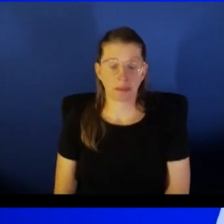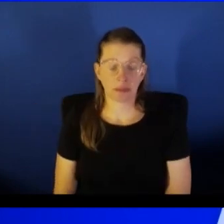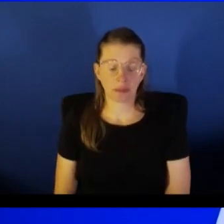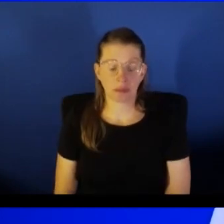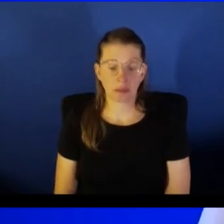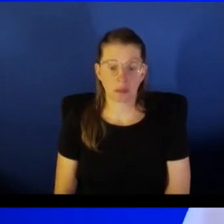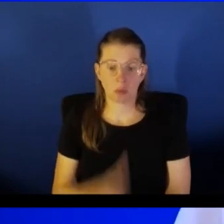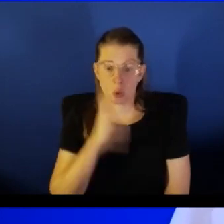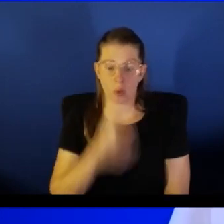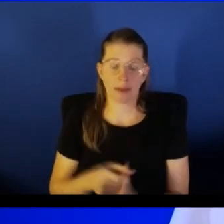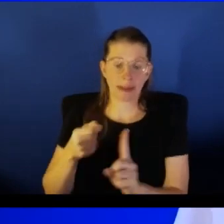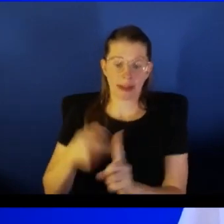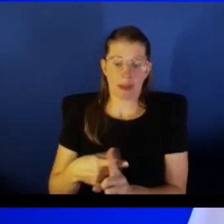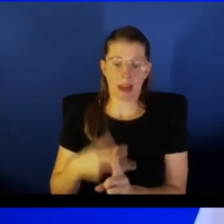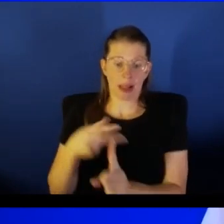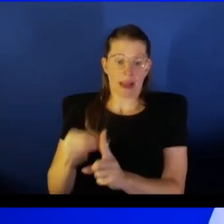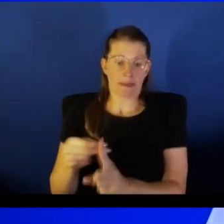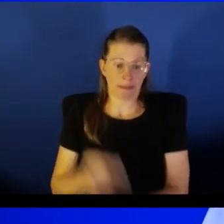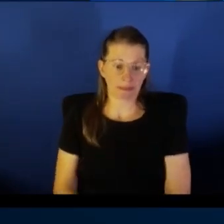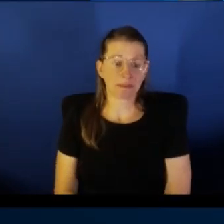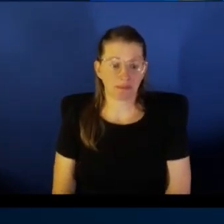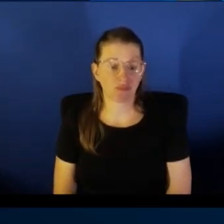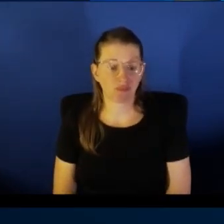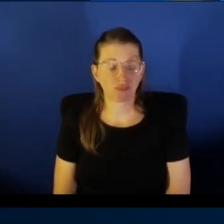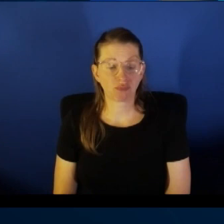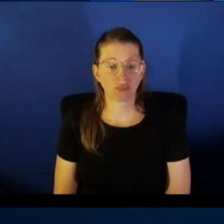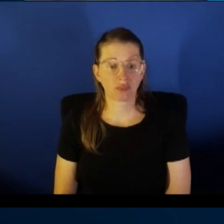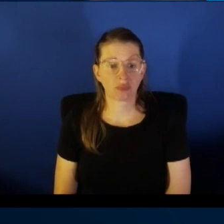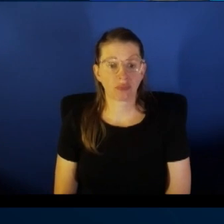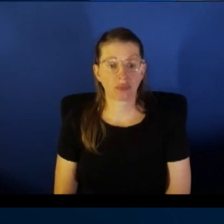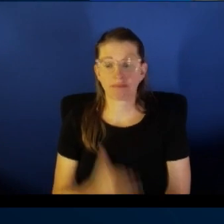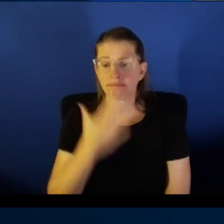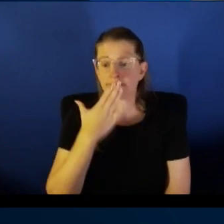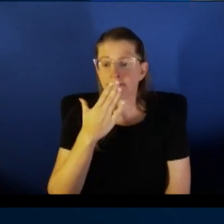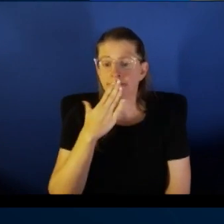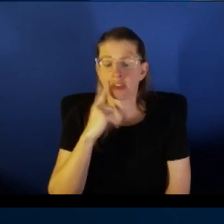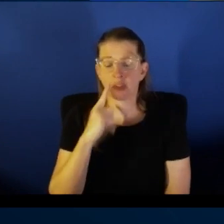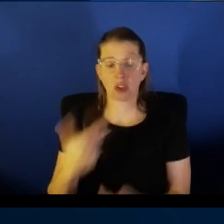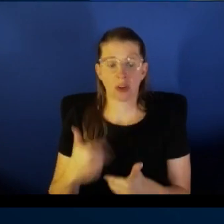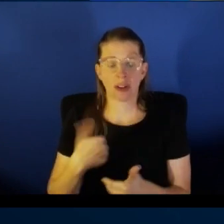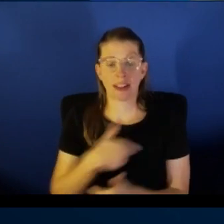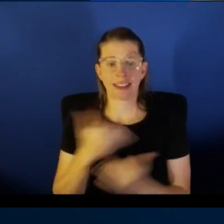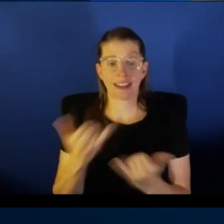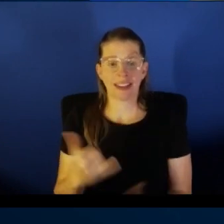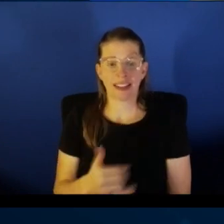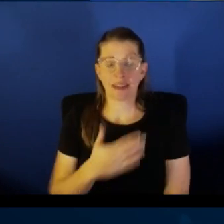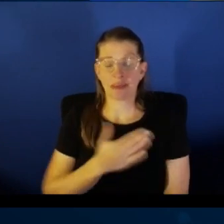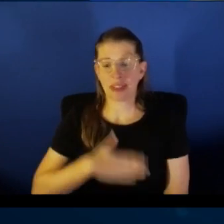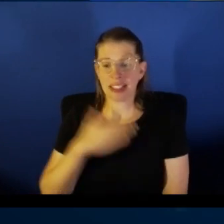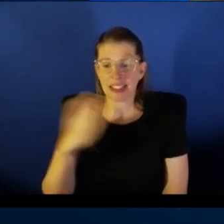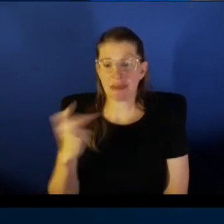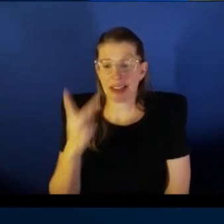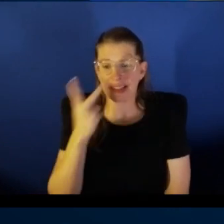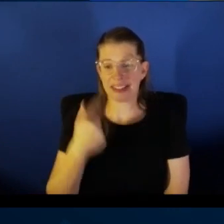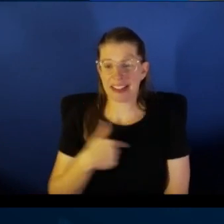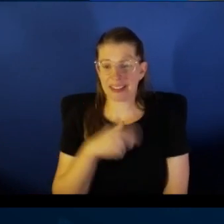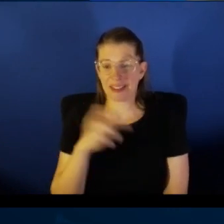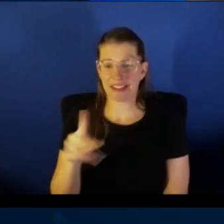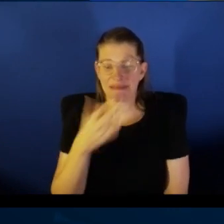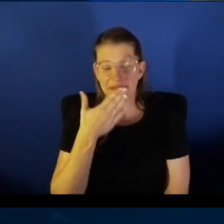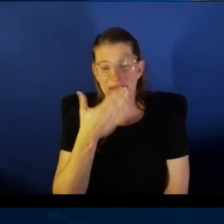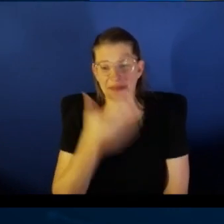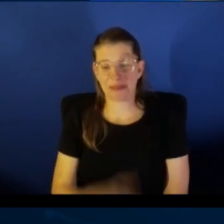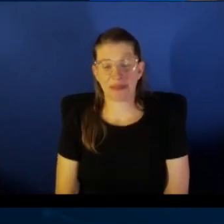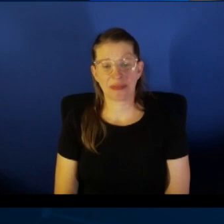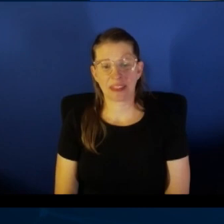stimulate immunization. So that's good. Dr. Hinthorn, thank you so much for being with us today. Please come back and see us, okay? Thank you. Good. Well,